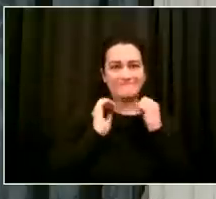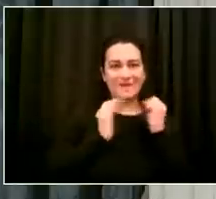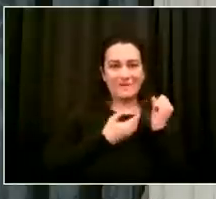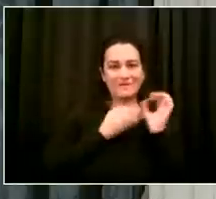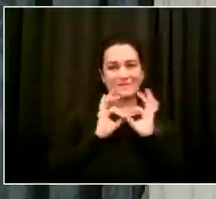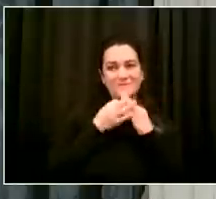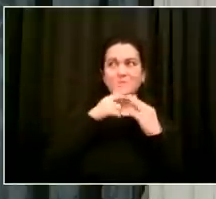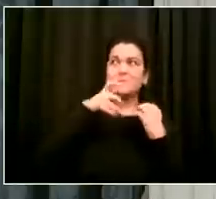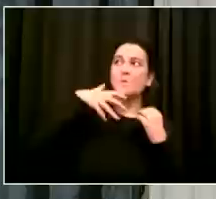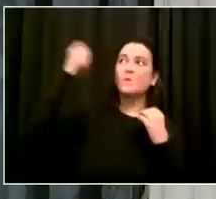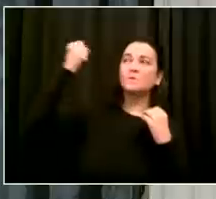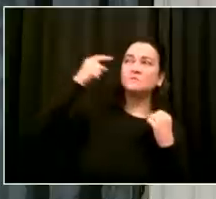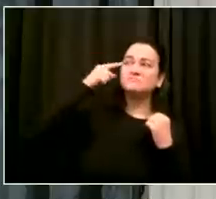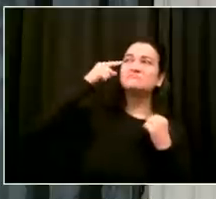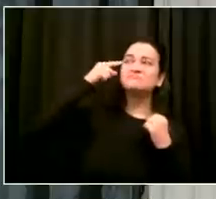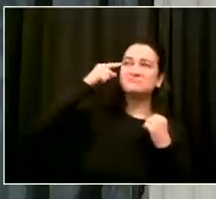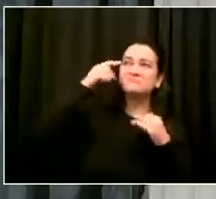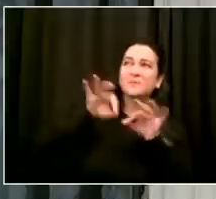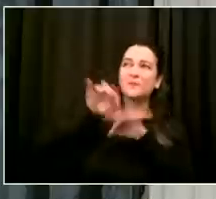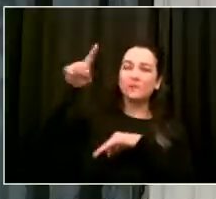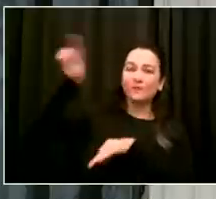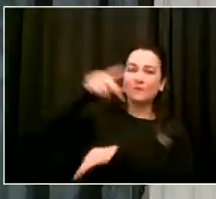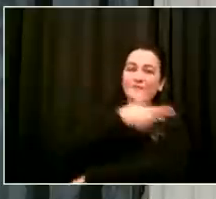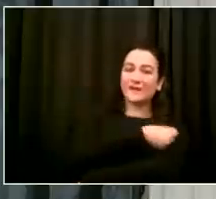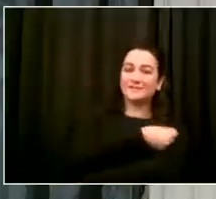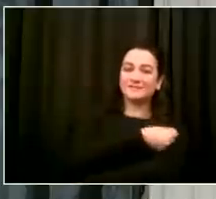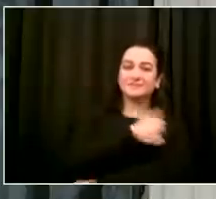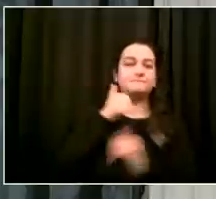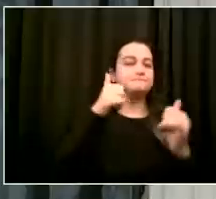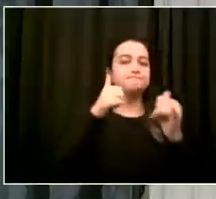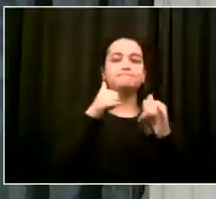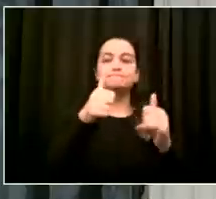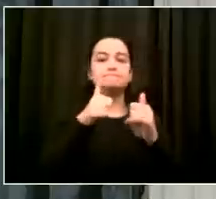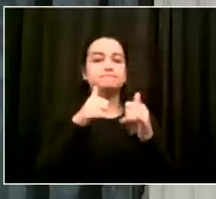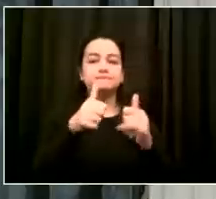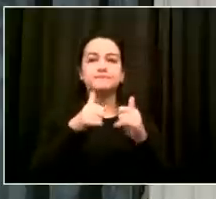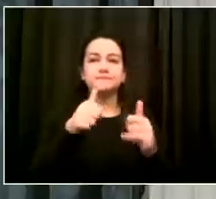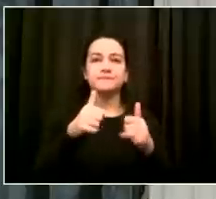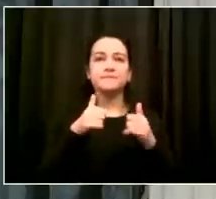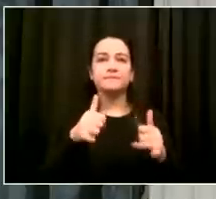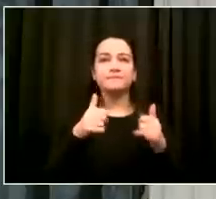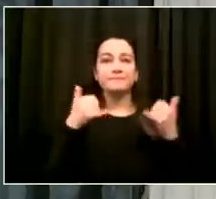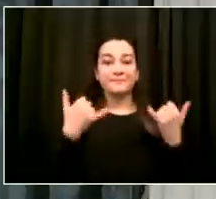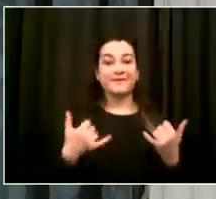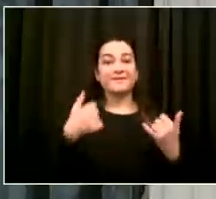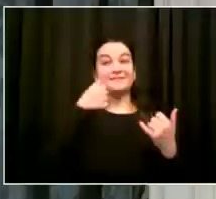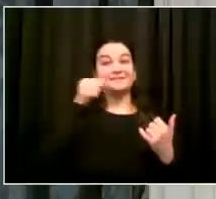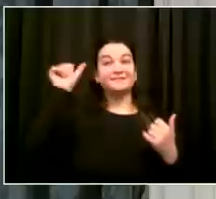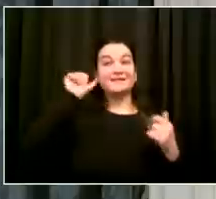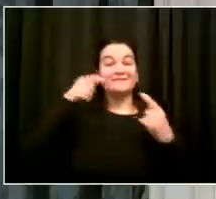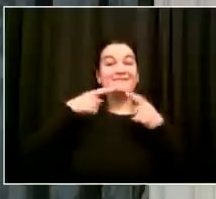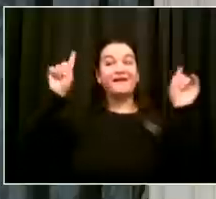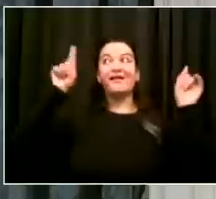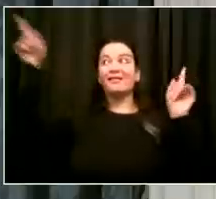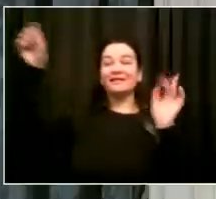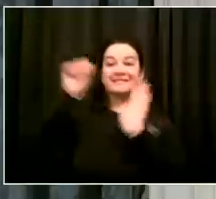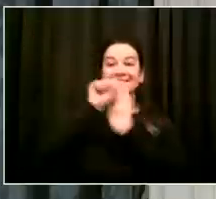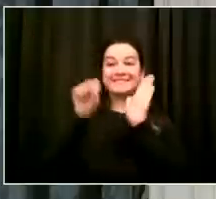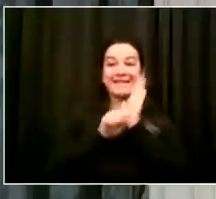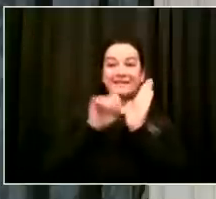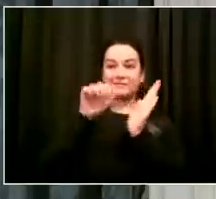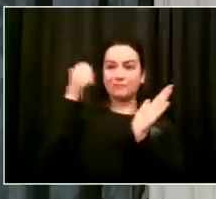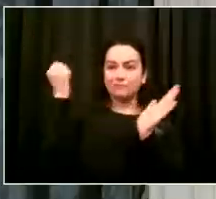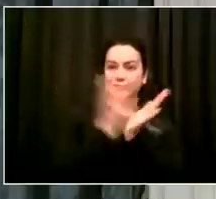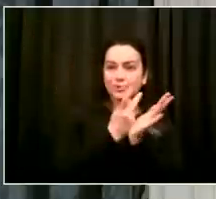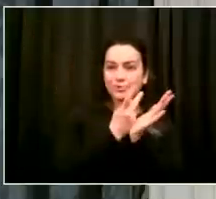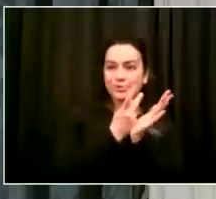And yesterday, older New Yorkers everywhere and the people who love them felt a sigh of relief. I can